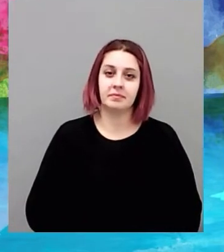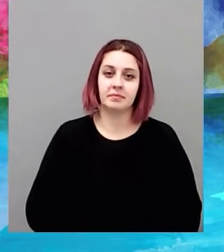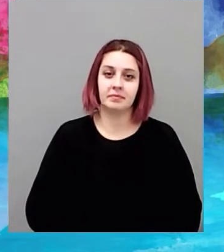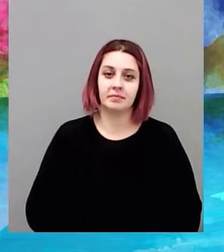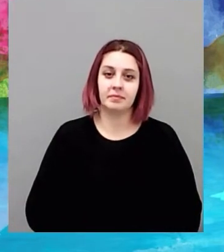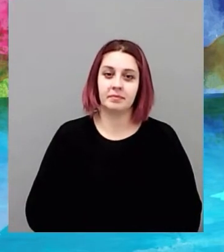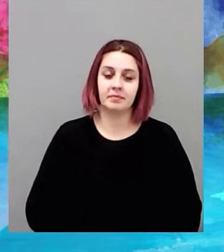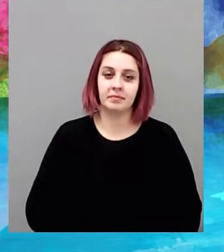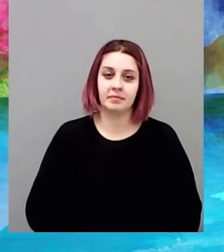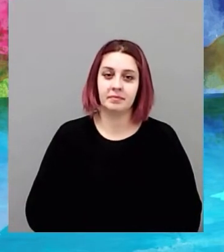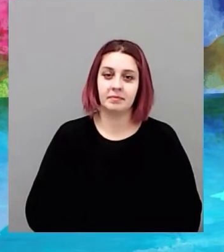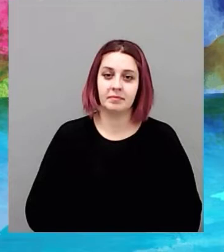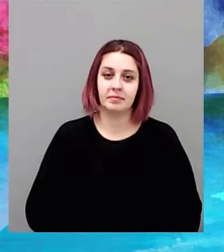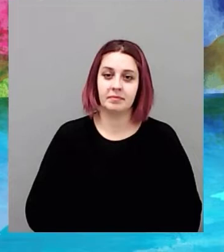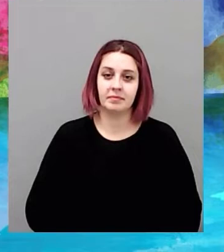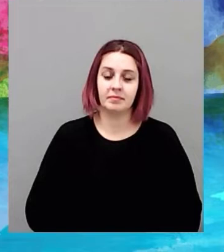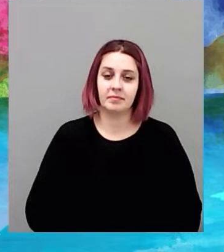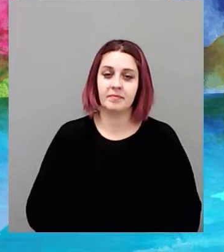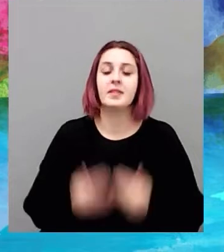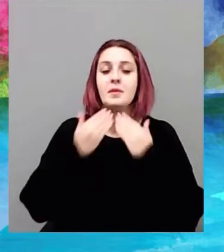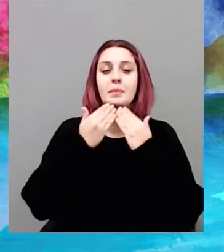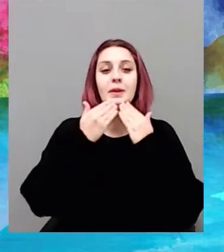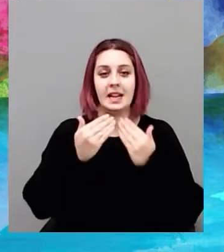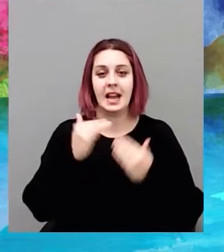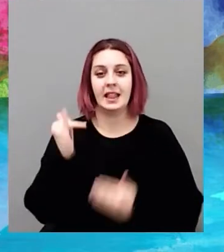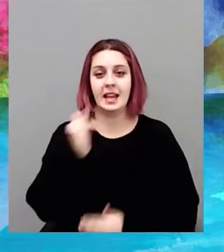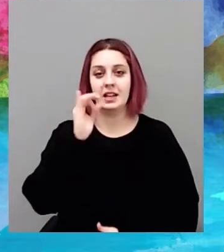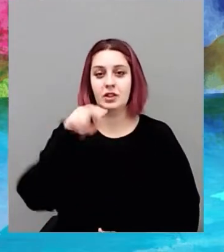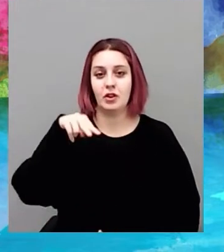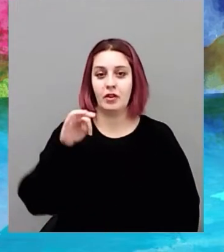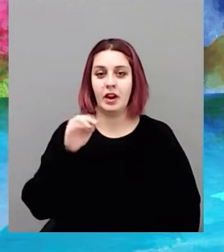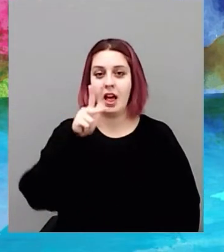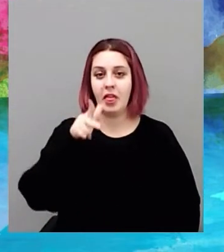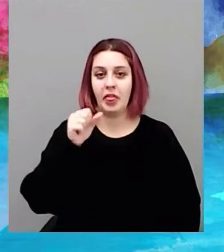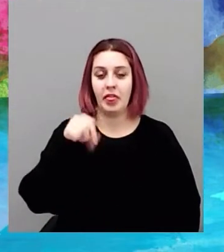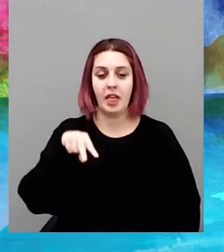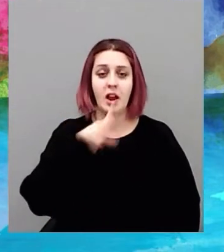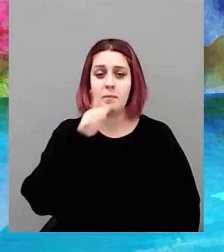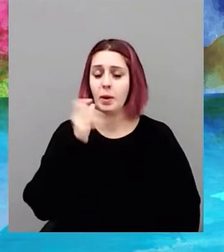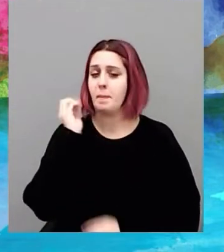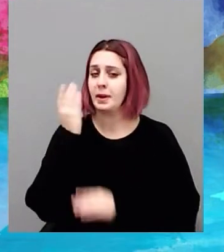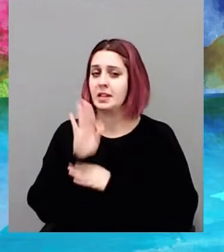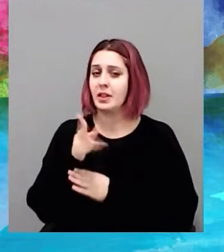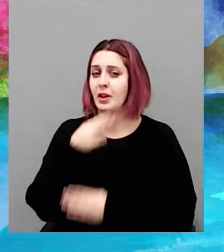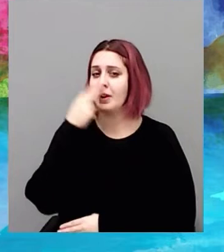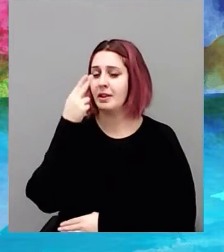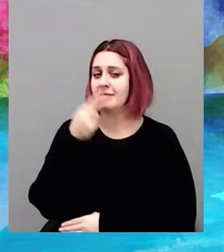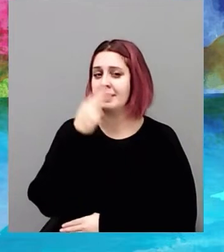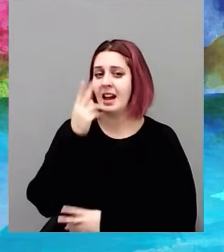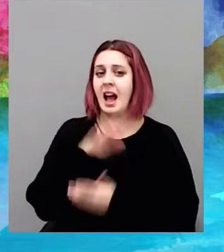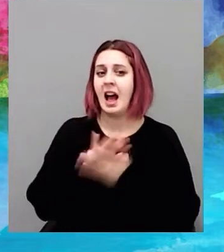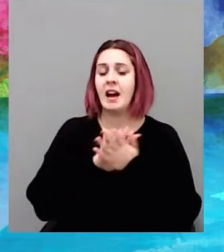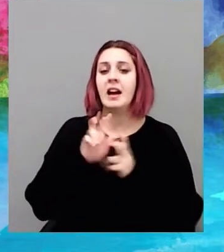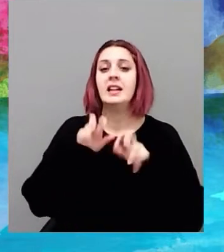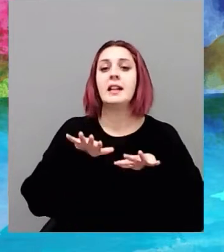presentation. And multi-mobility is really a key question for universal design and universal accessibility